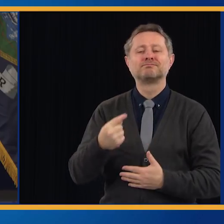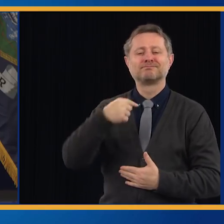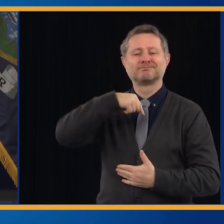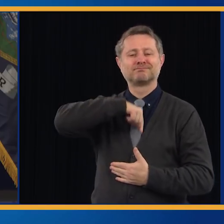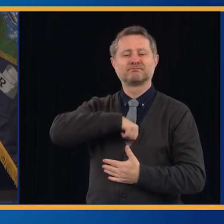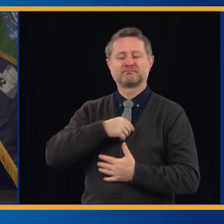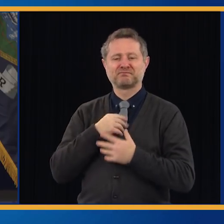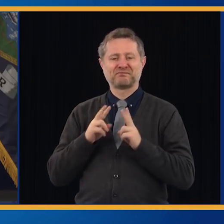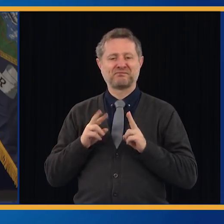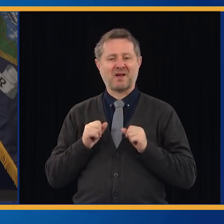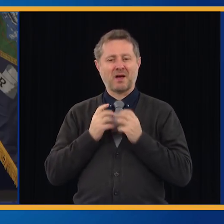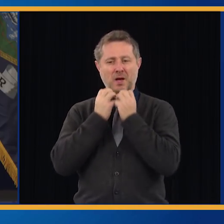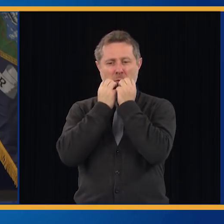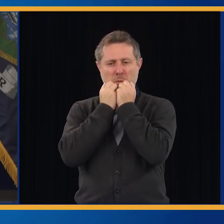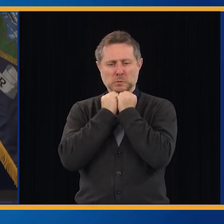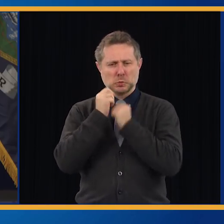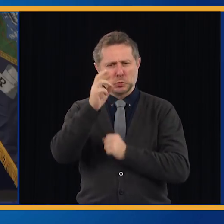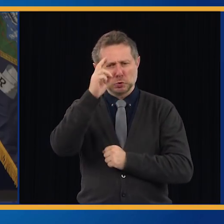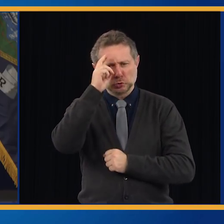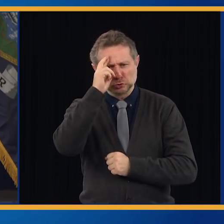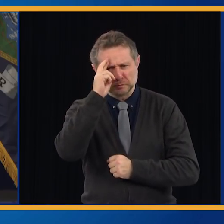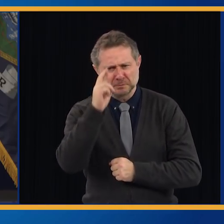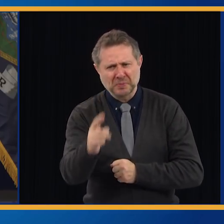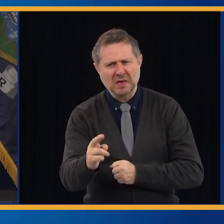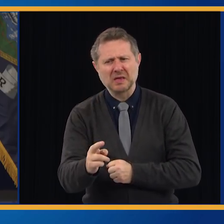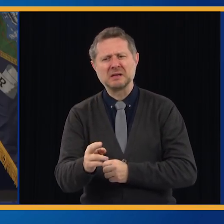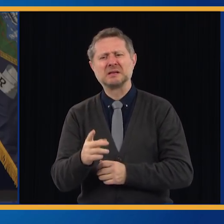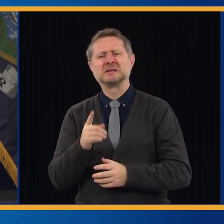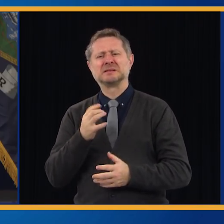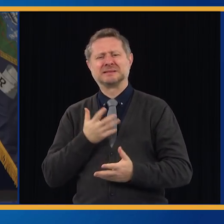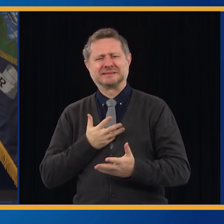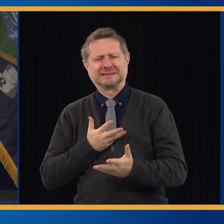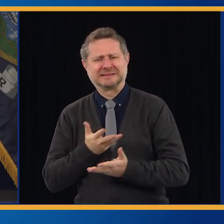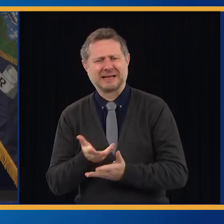out of their dignity. That's why they showed up.